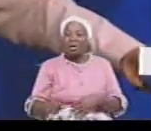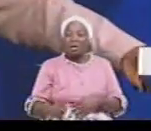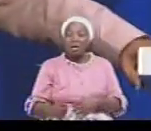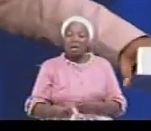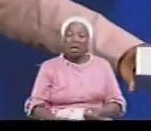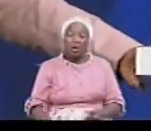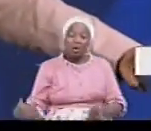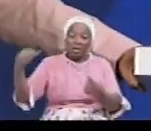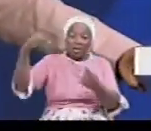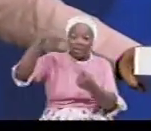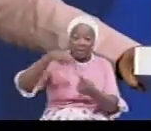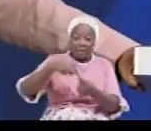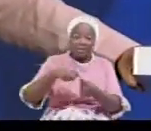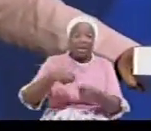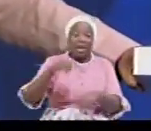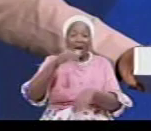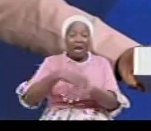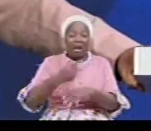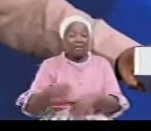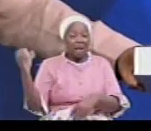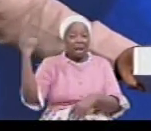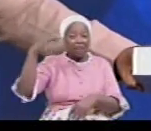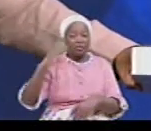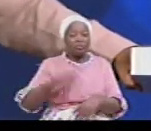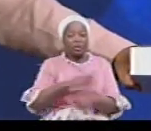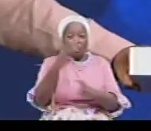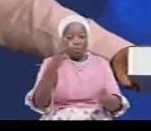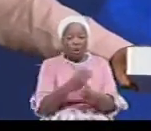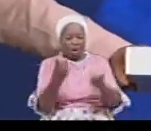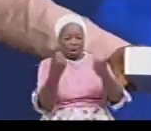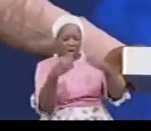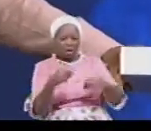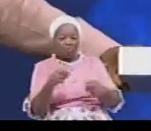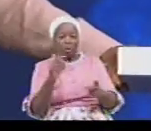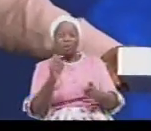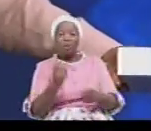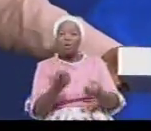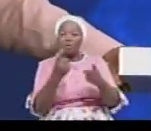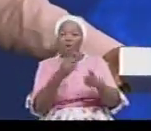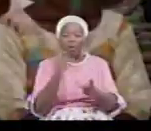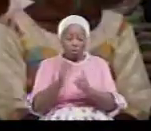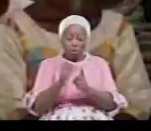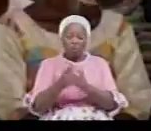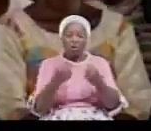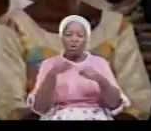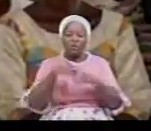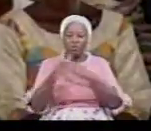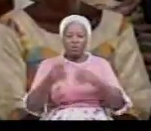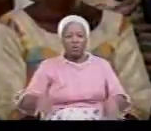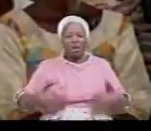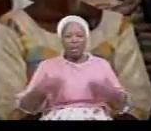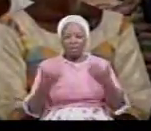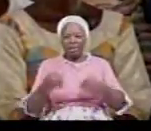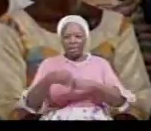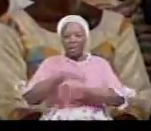the light of the world comes into your life tonight, it has come tonight.